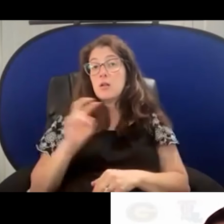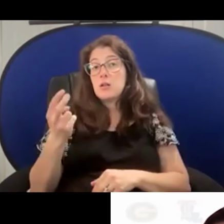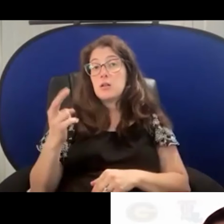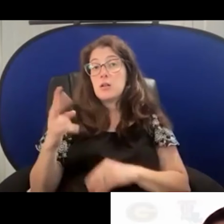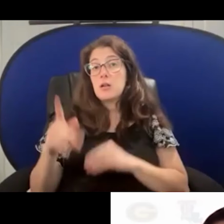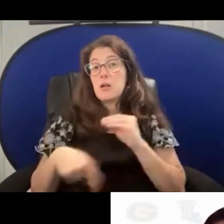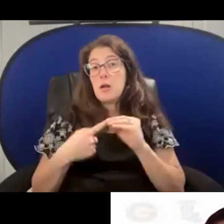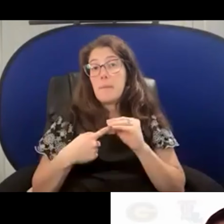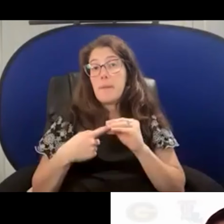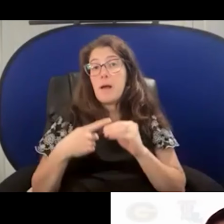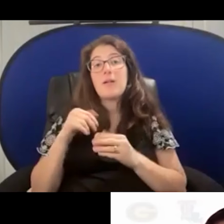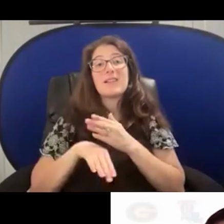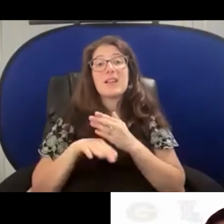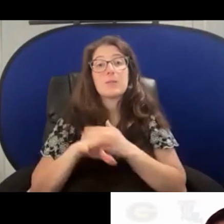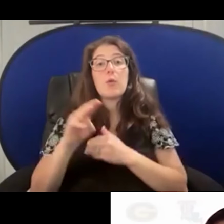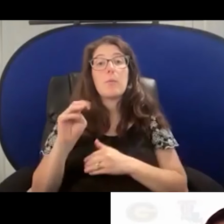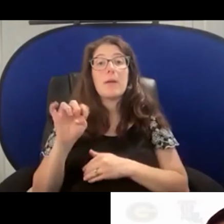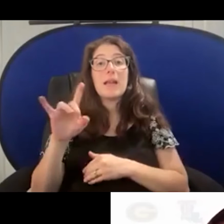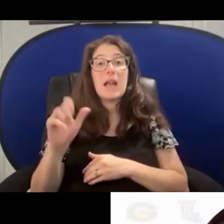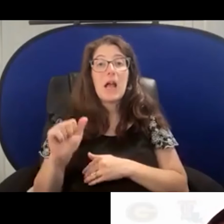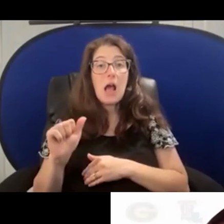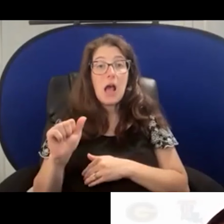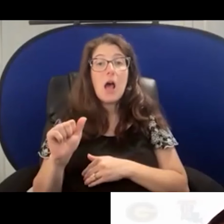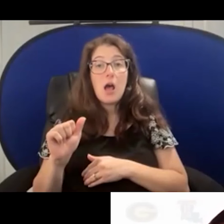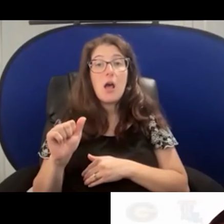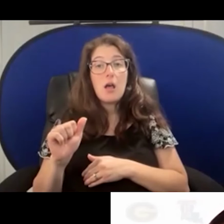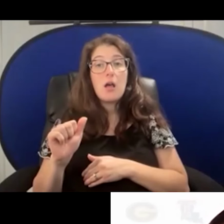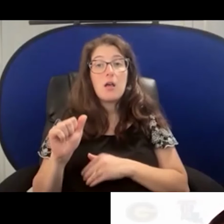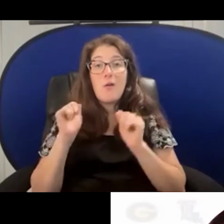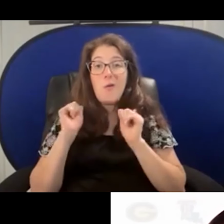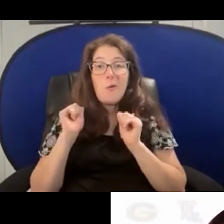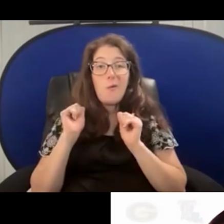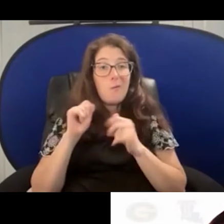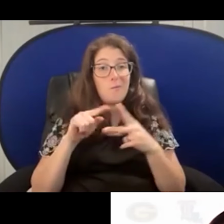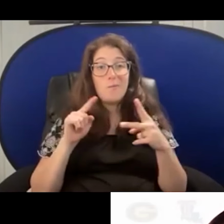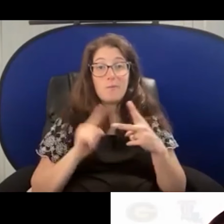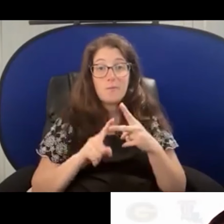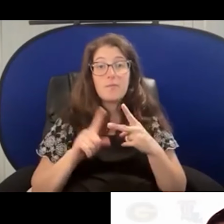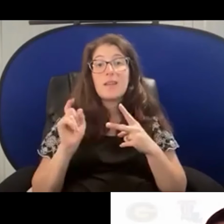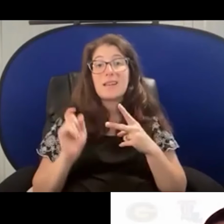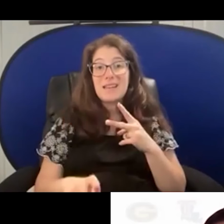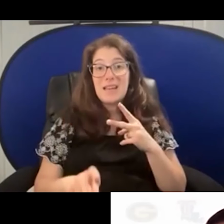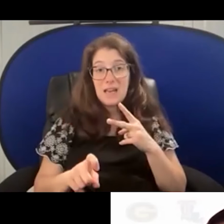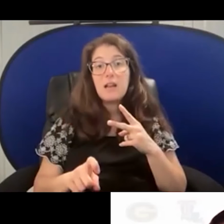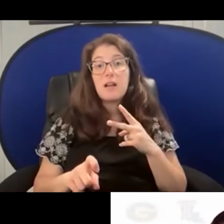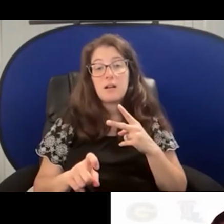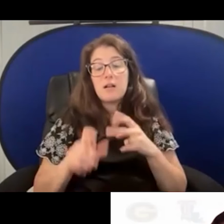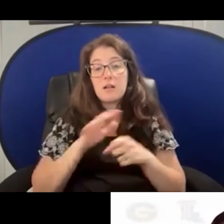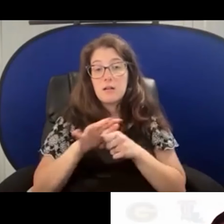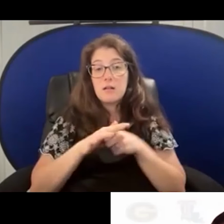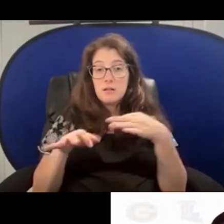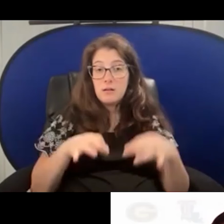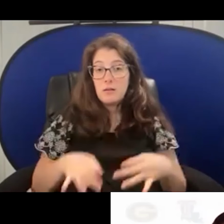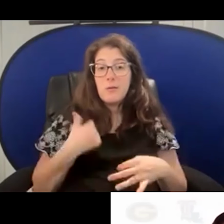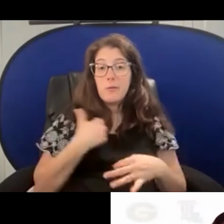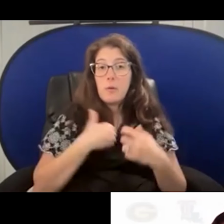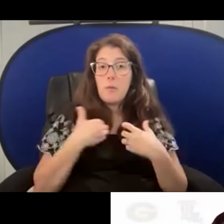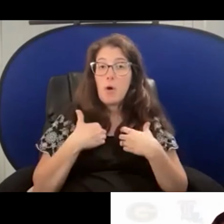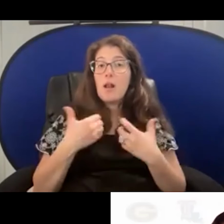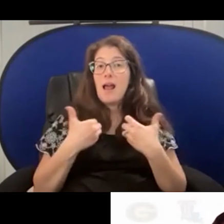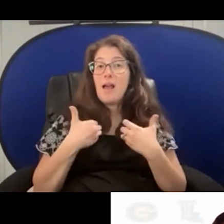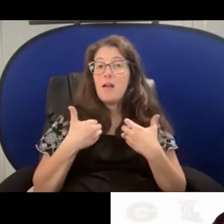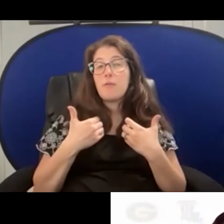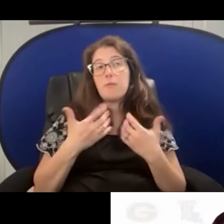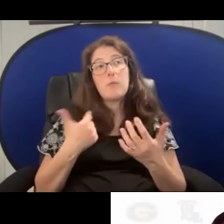accessible media. All of those topics really needed the space, so we wanted to break it up into 3 different webinars so that we